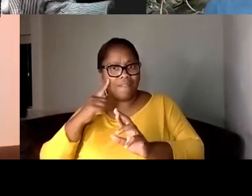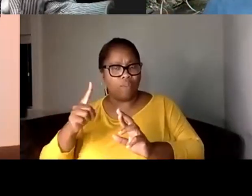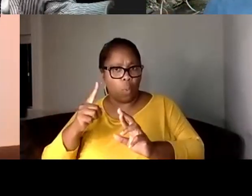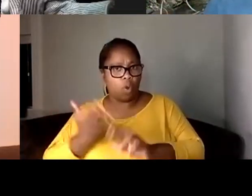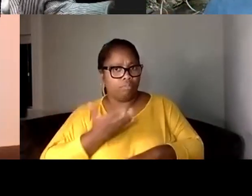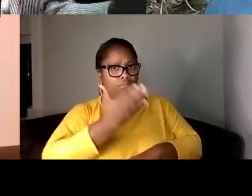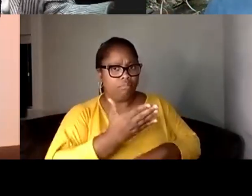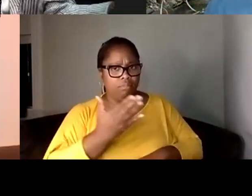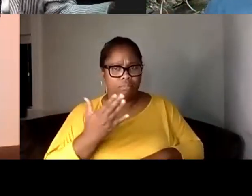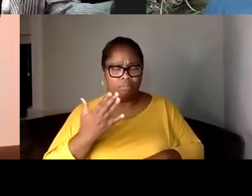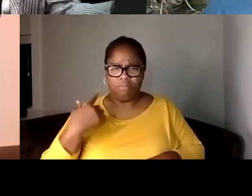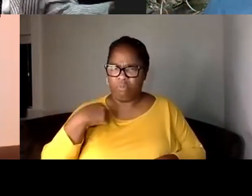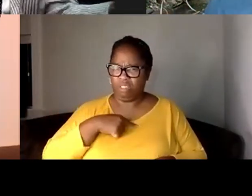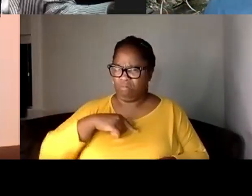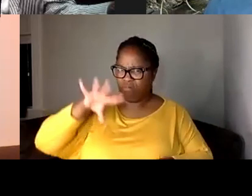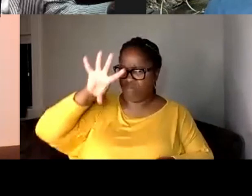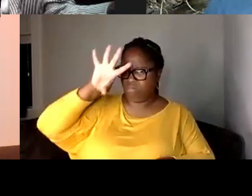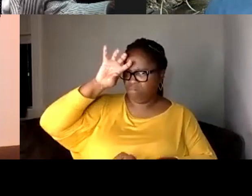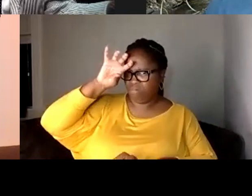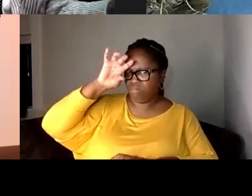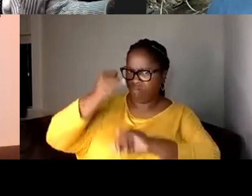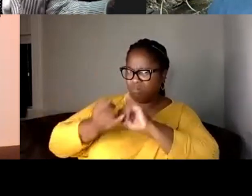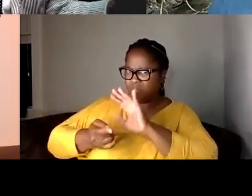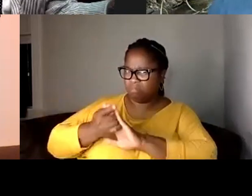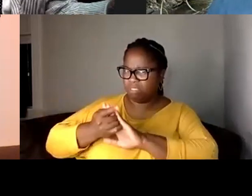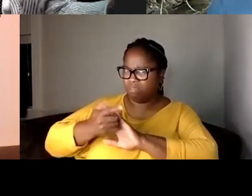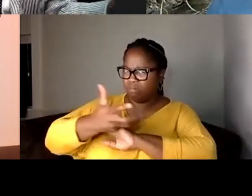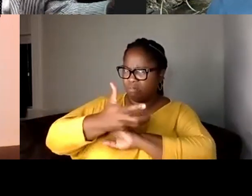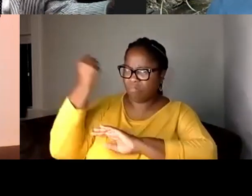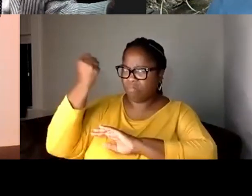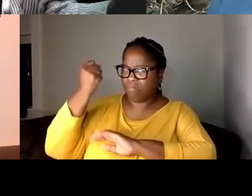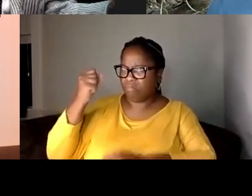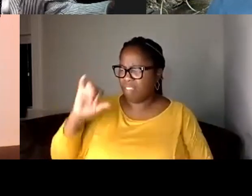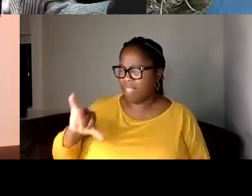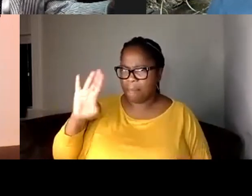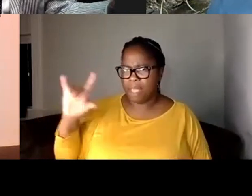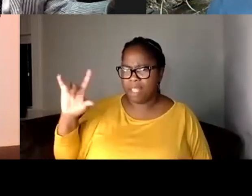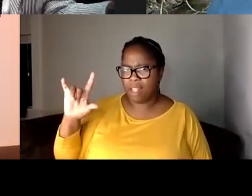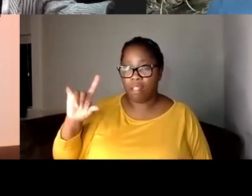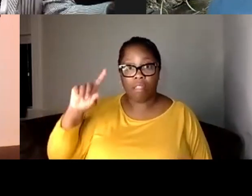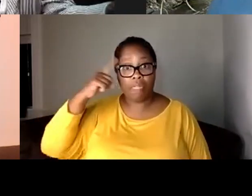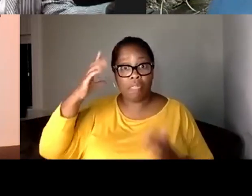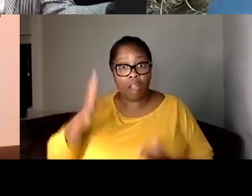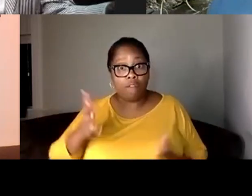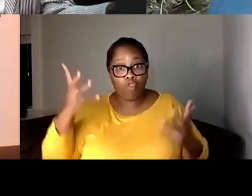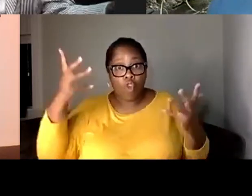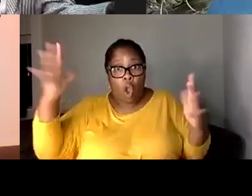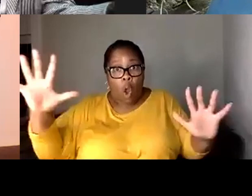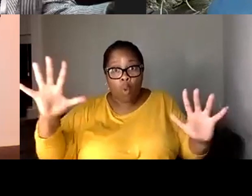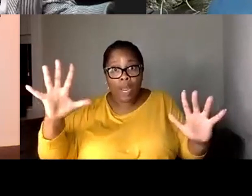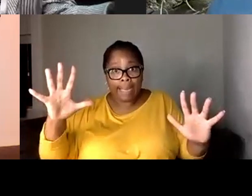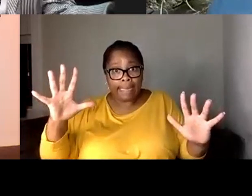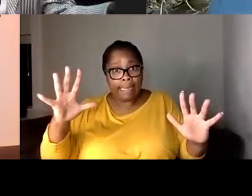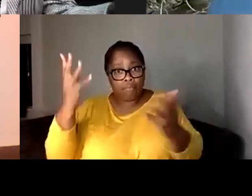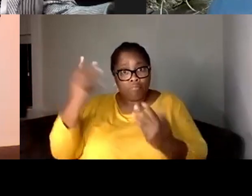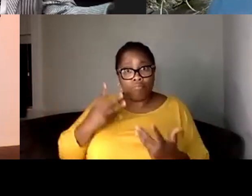mystified and miffed by why this bill at the last minute, a bill clearly that the governor has signaled that he wants, clearly